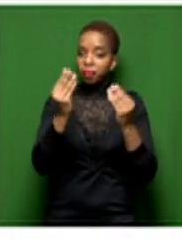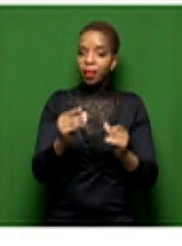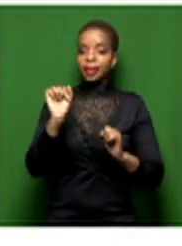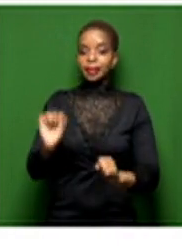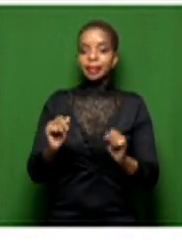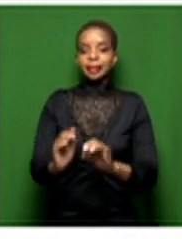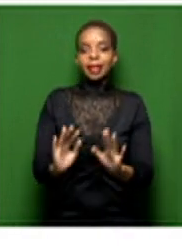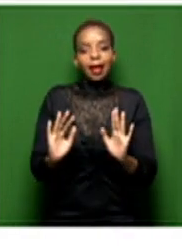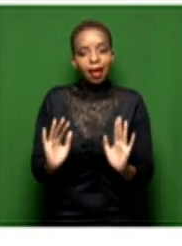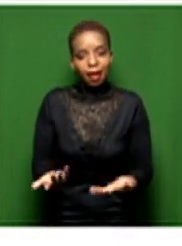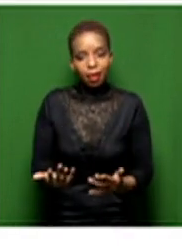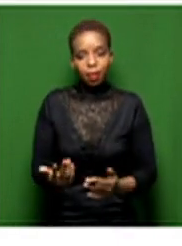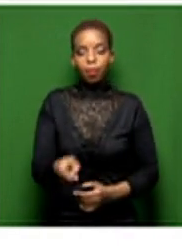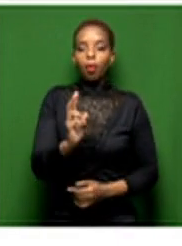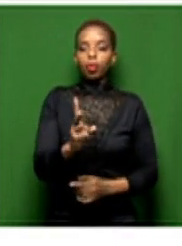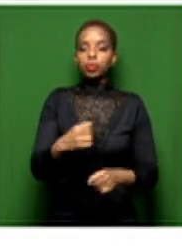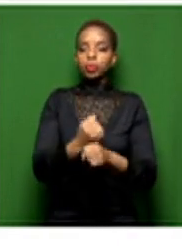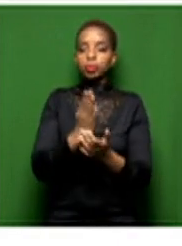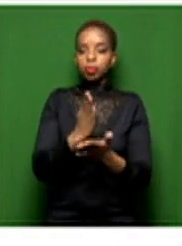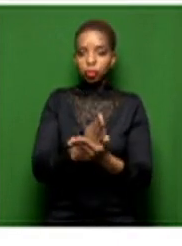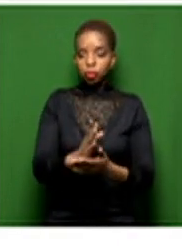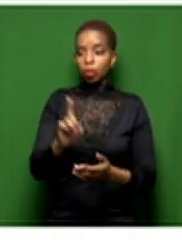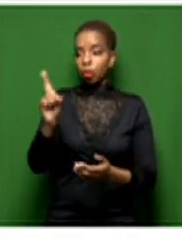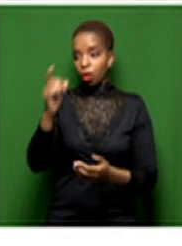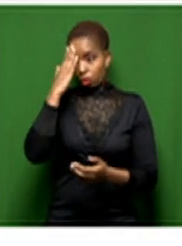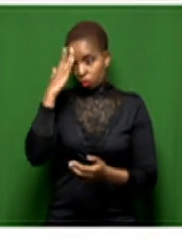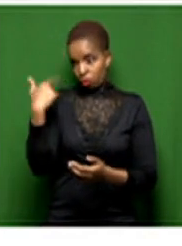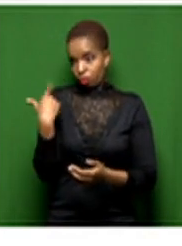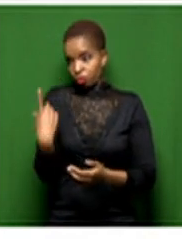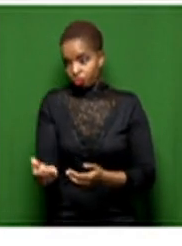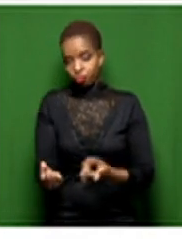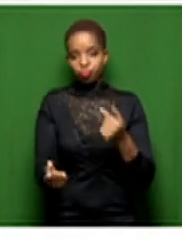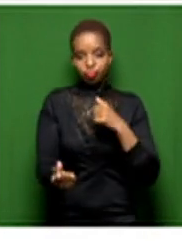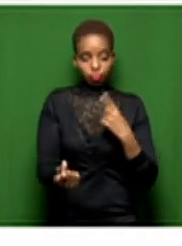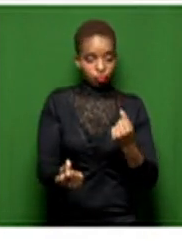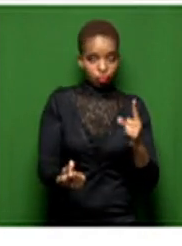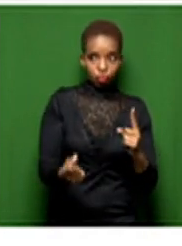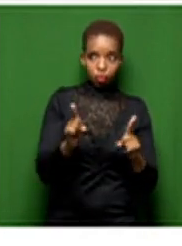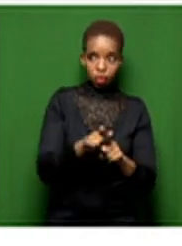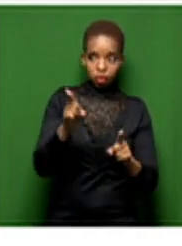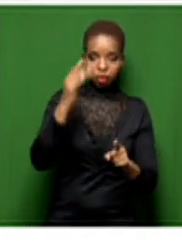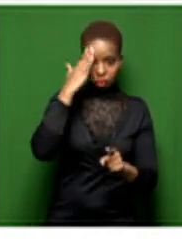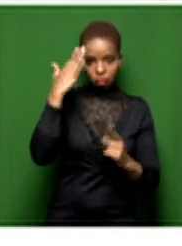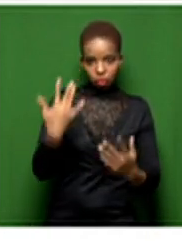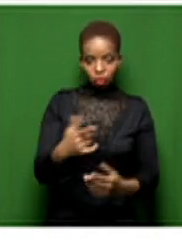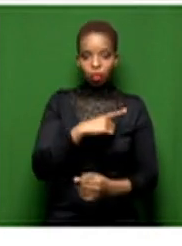that the left hand knows what the right hand is doing. Because remember that this money in the marriage,